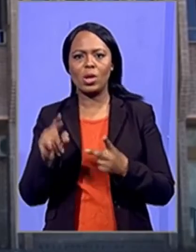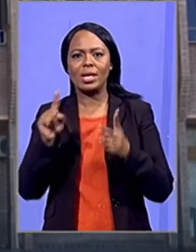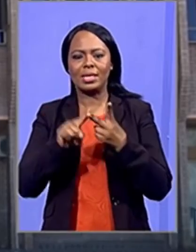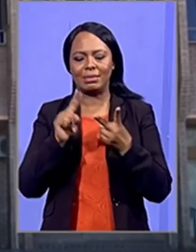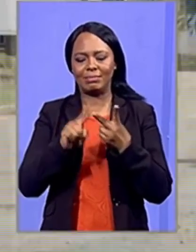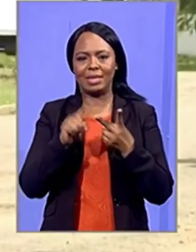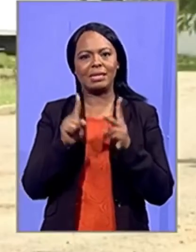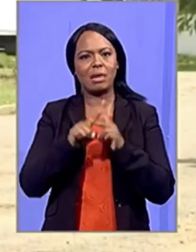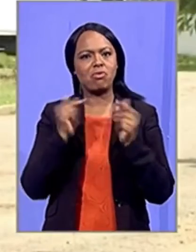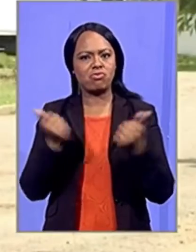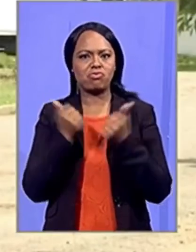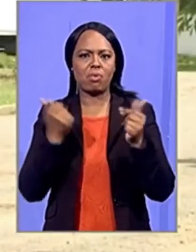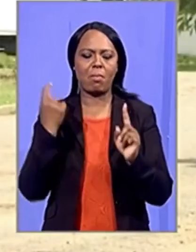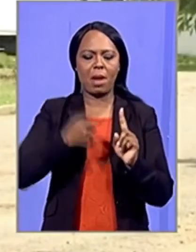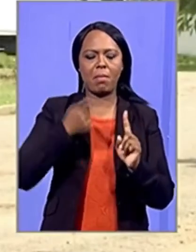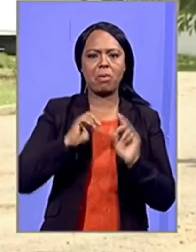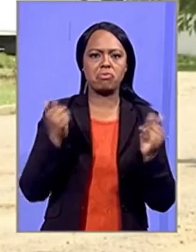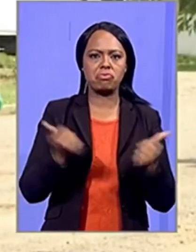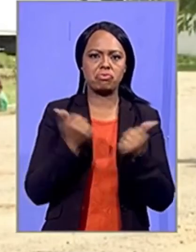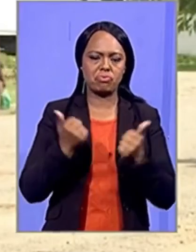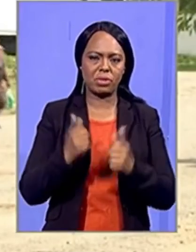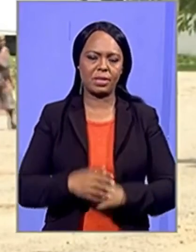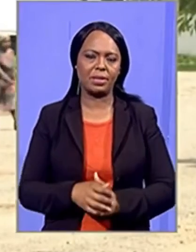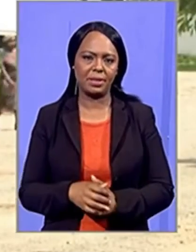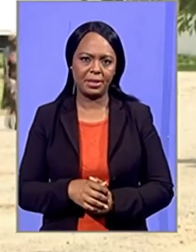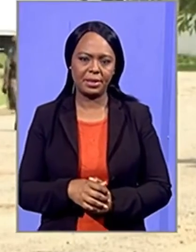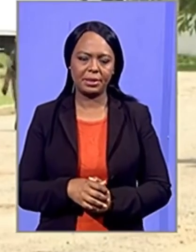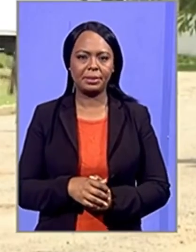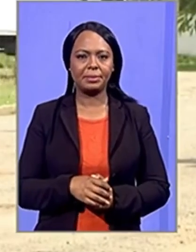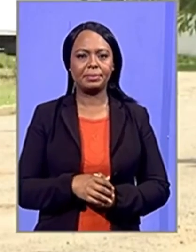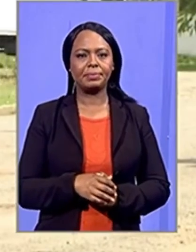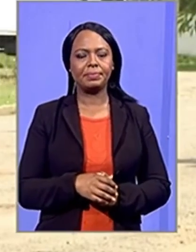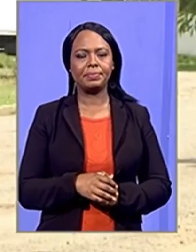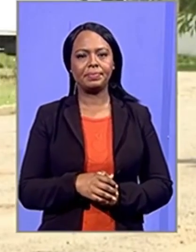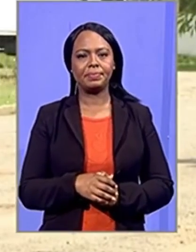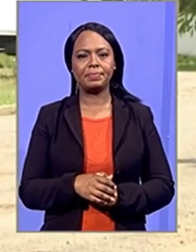dibuka tsa one sentle. Kamogelo Siekwi, SABC News, Bloemfontein.